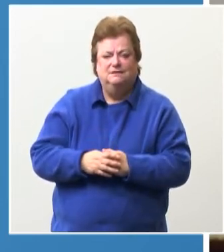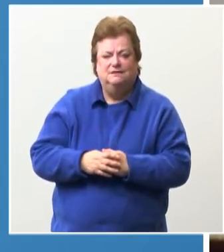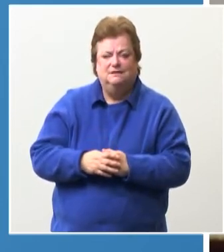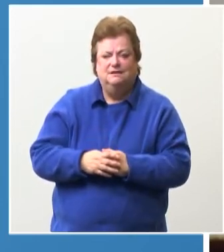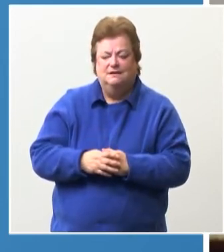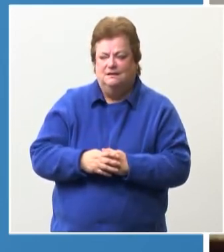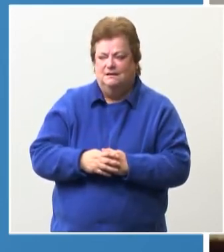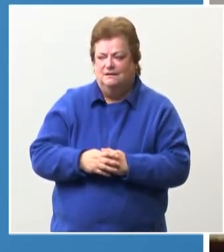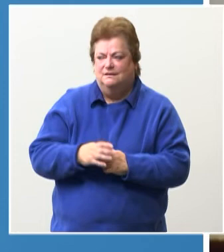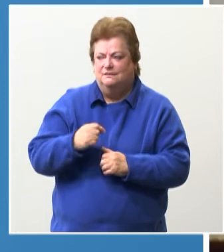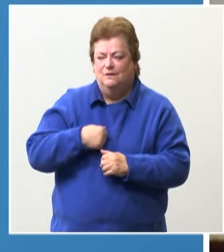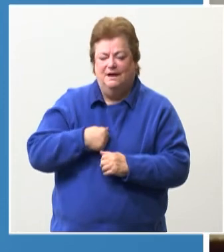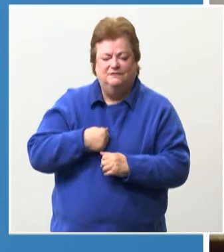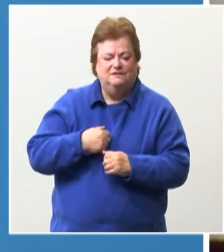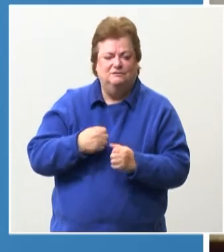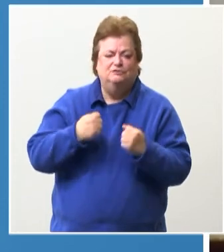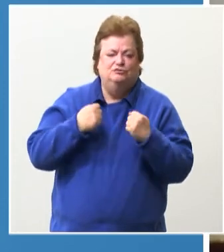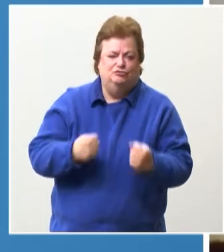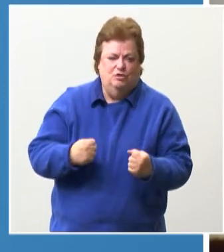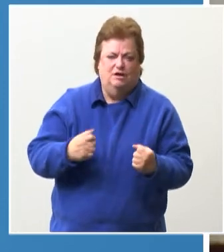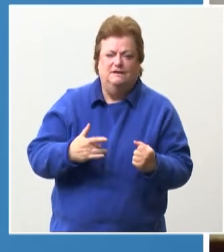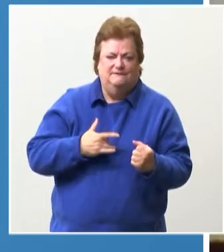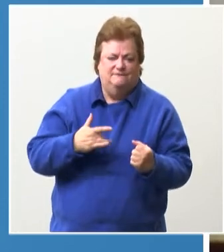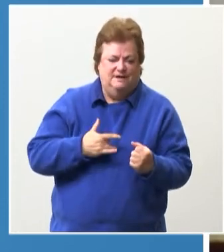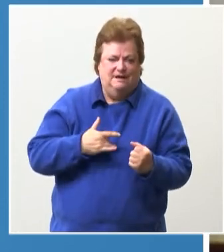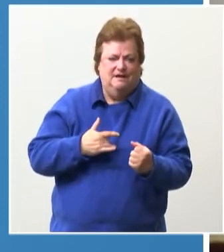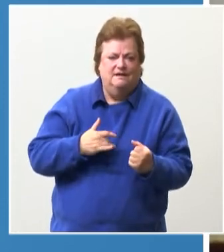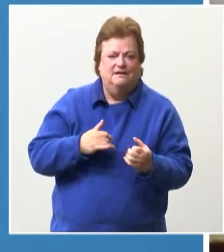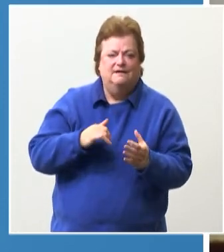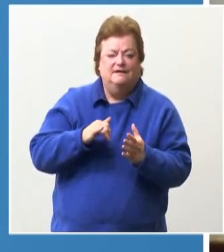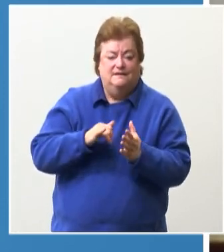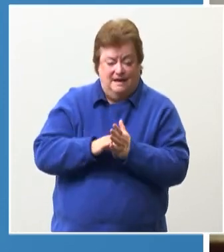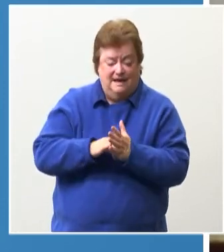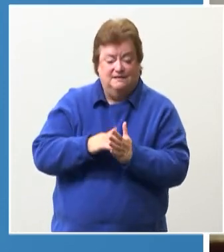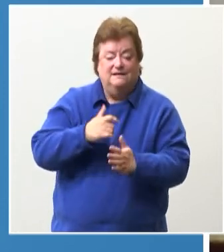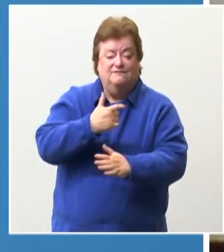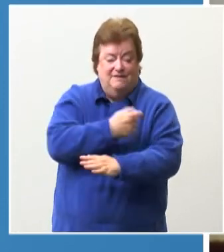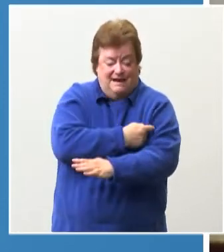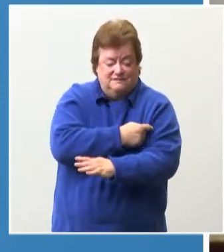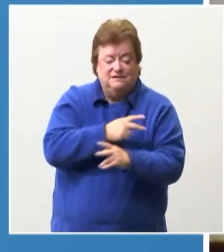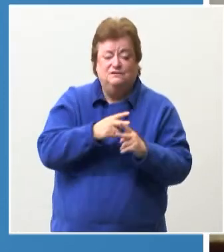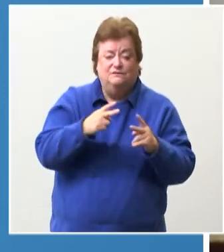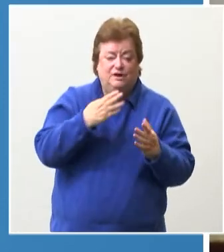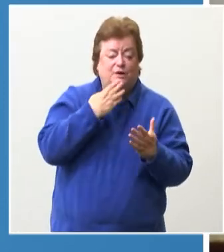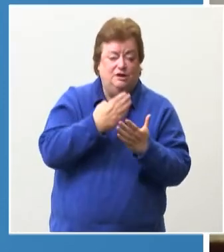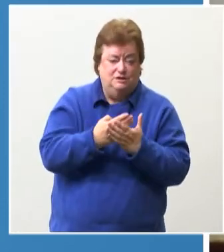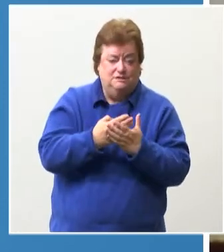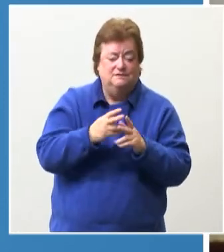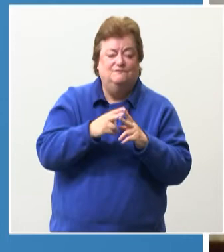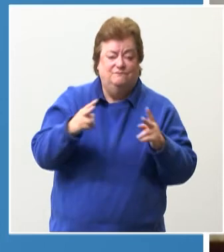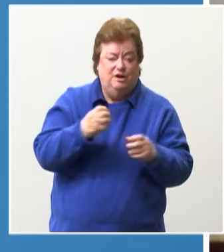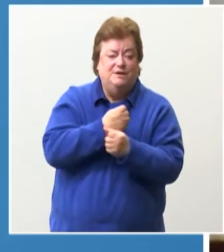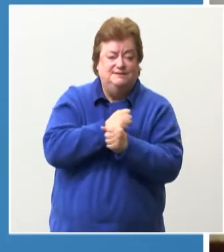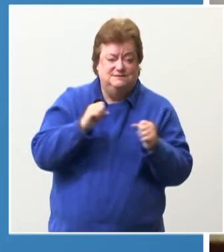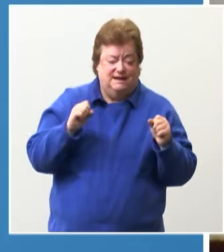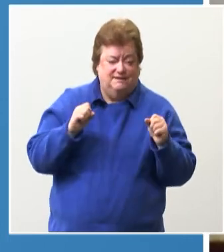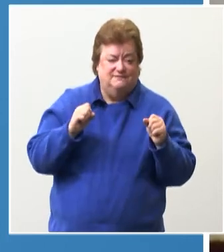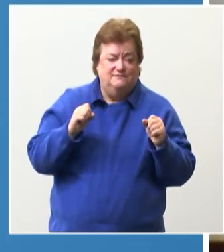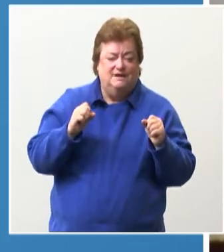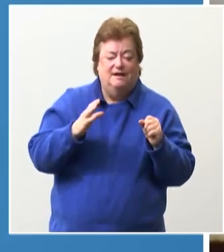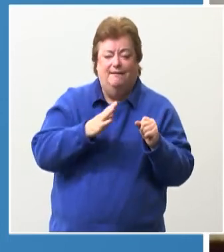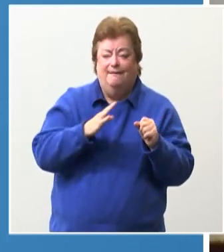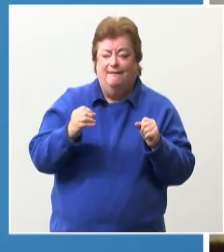so I just strongly feel that these vaccines are very good and they're very safe, and they are probably